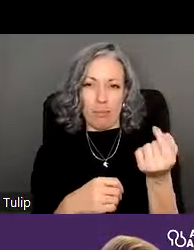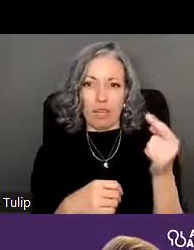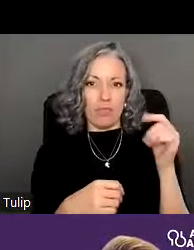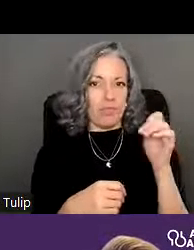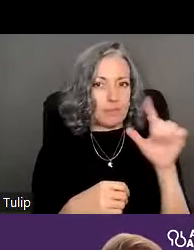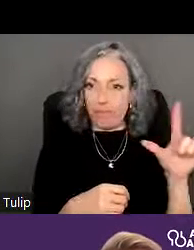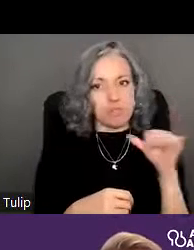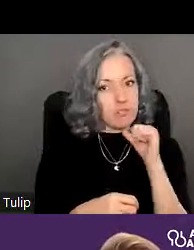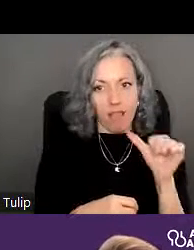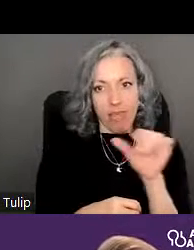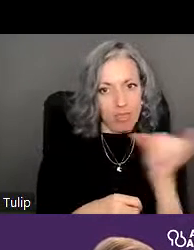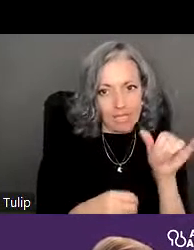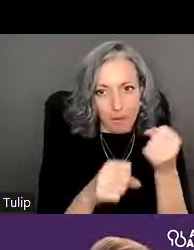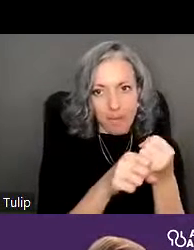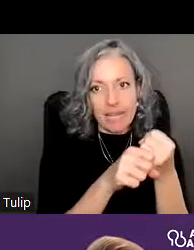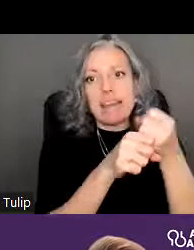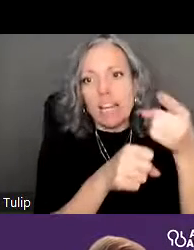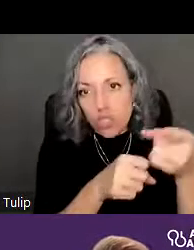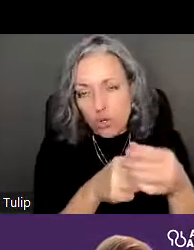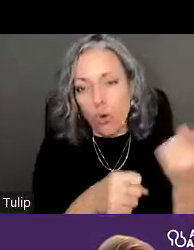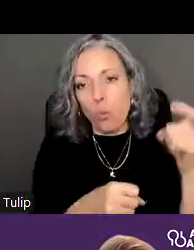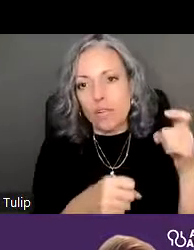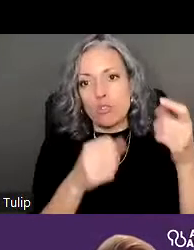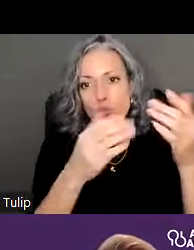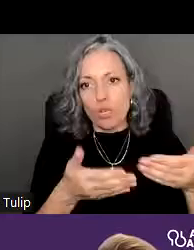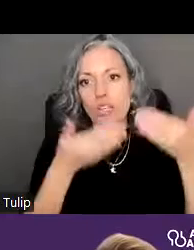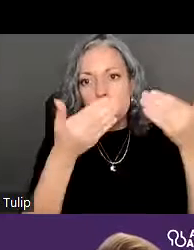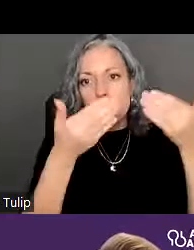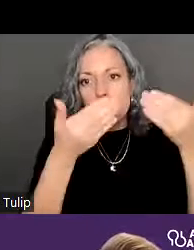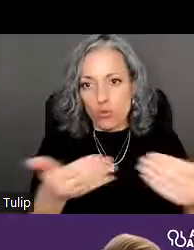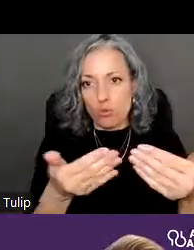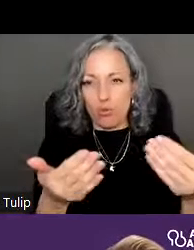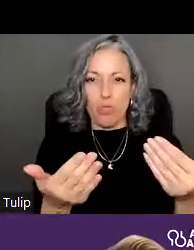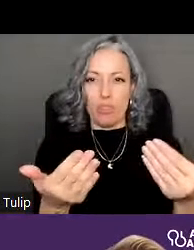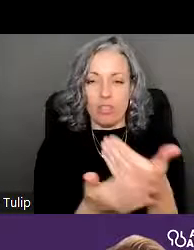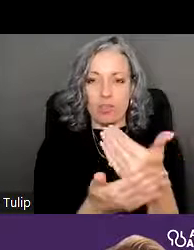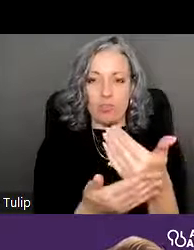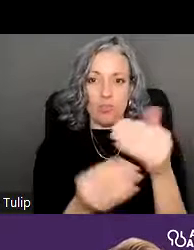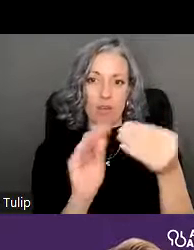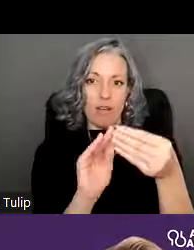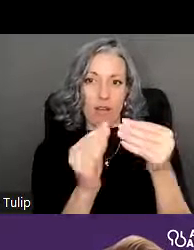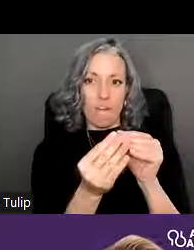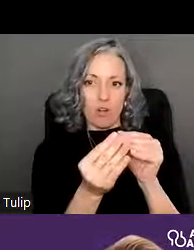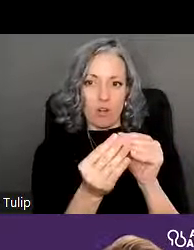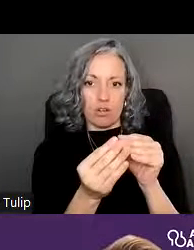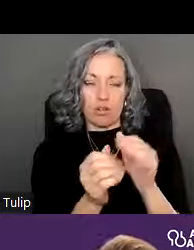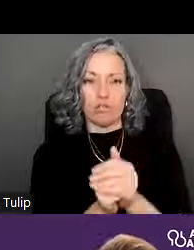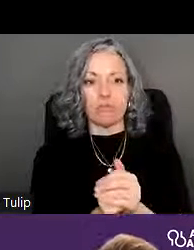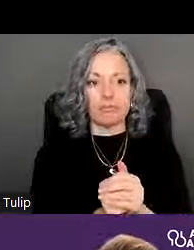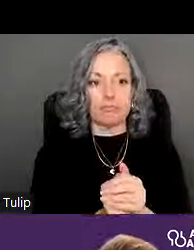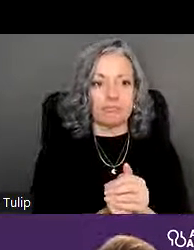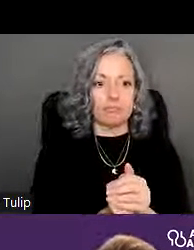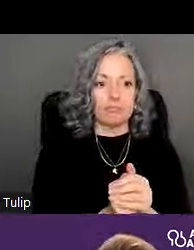not be the same next year. We do need to reintroduce it with a new bill number. So Assemblymember Aguiar Curry's office